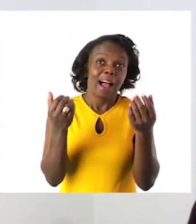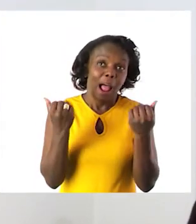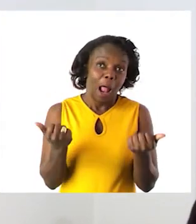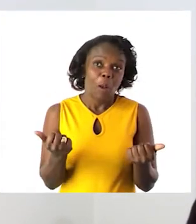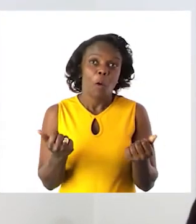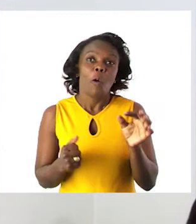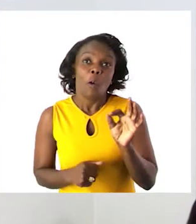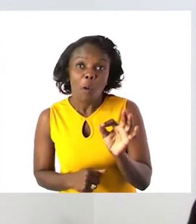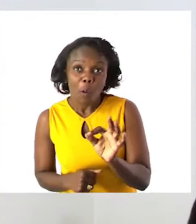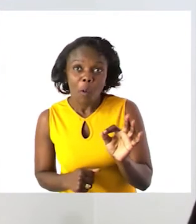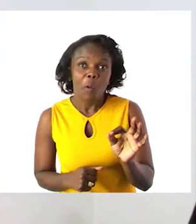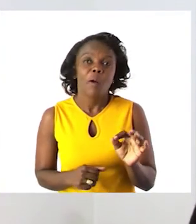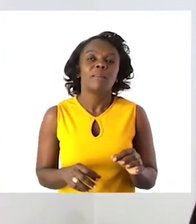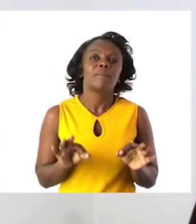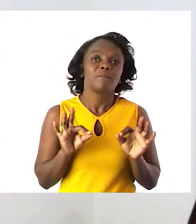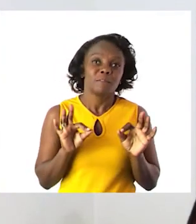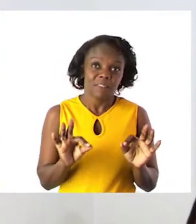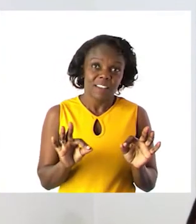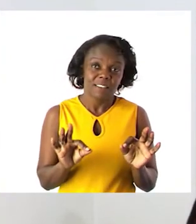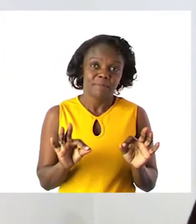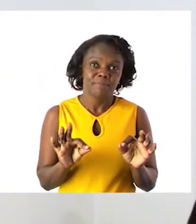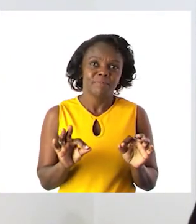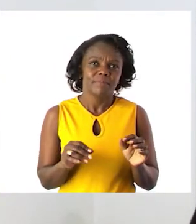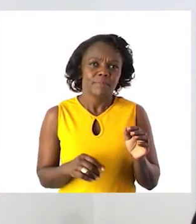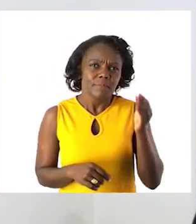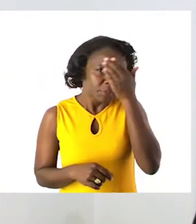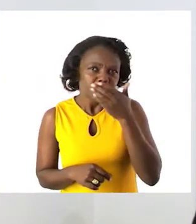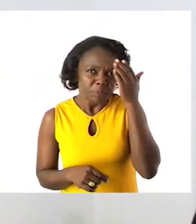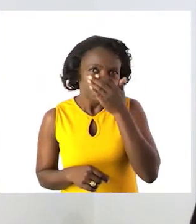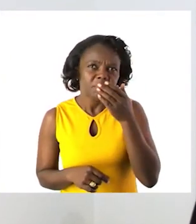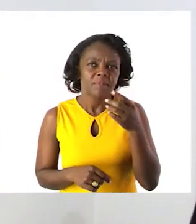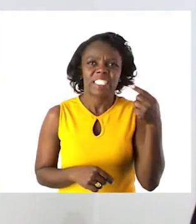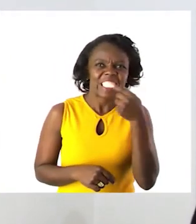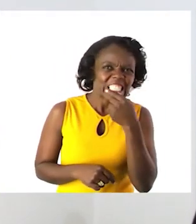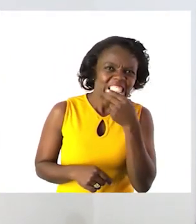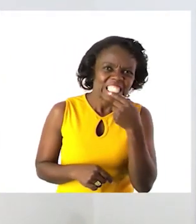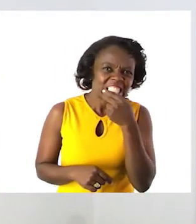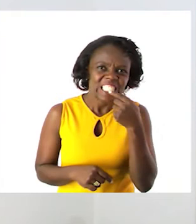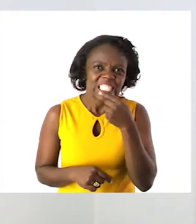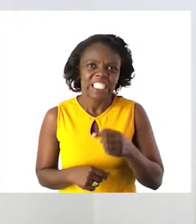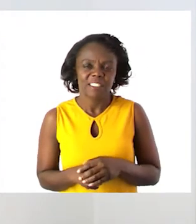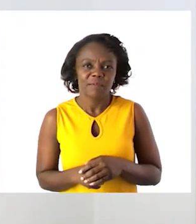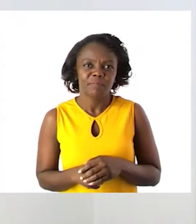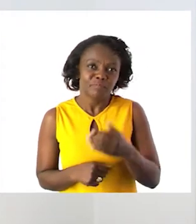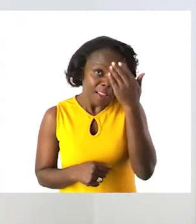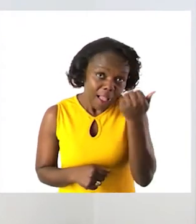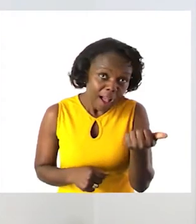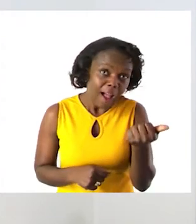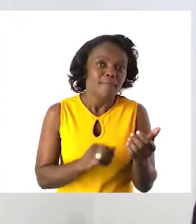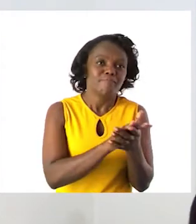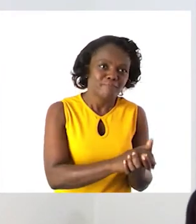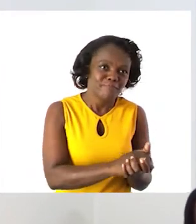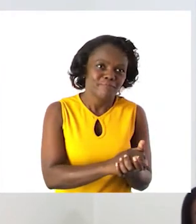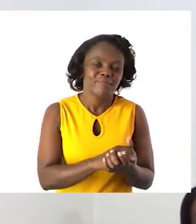children. How are you today? Did you wash your face? Did you remember to brush your teeth as well? Good morning, my